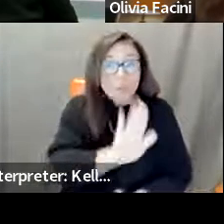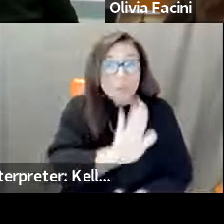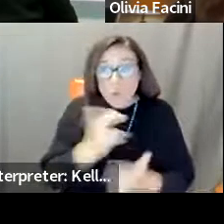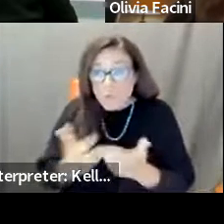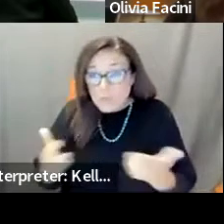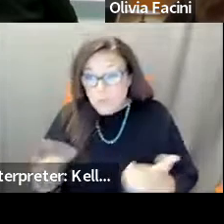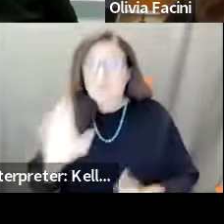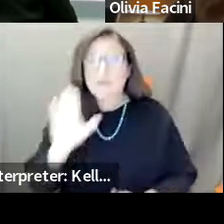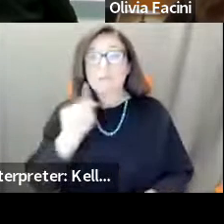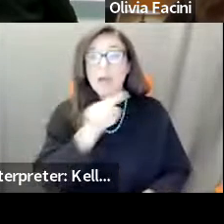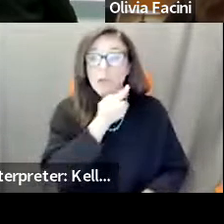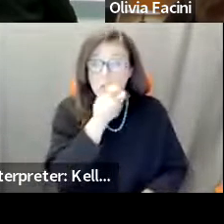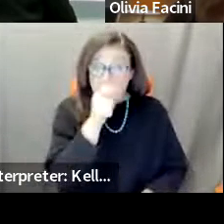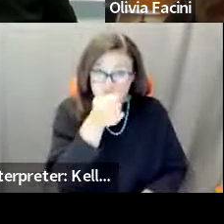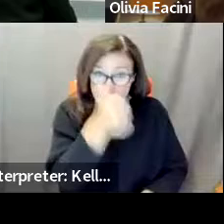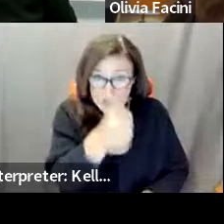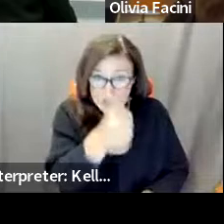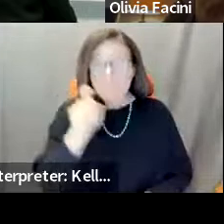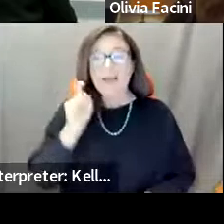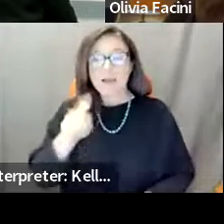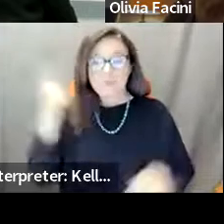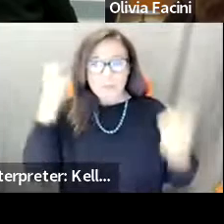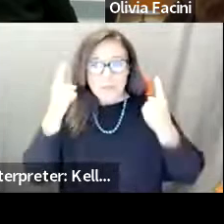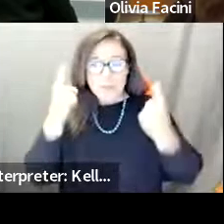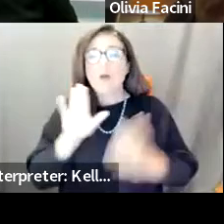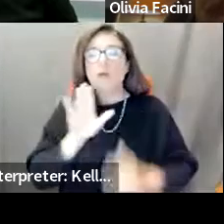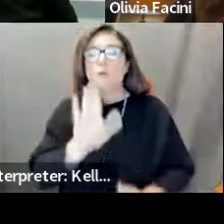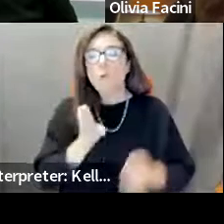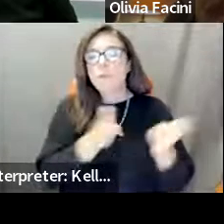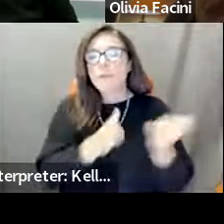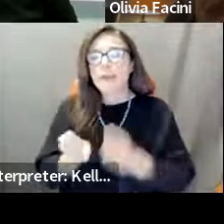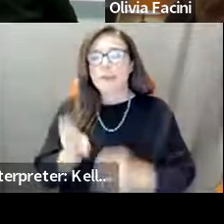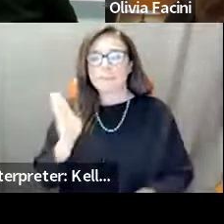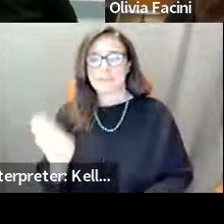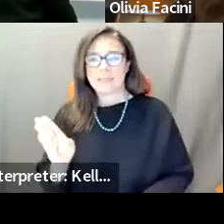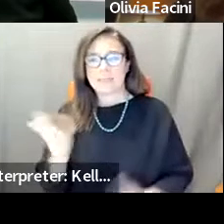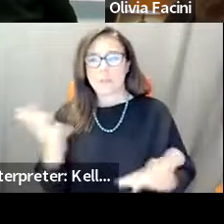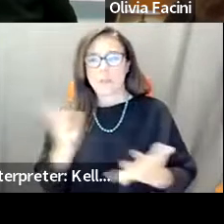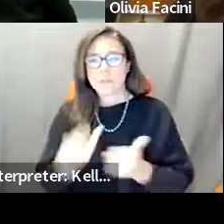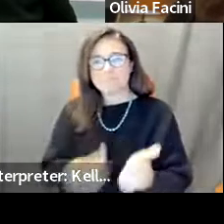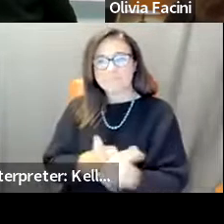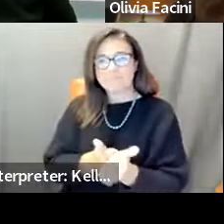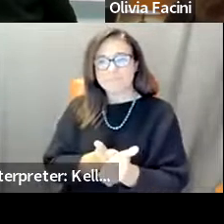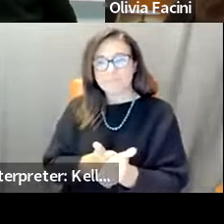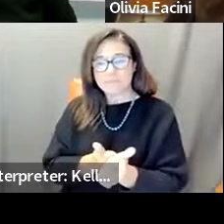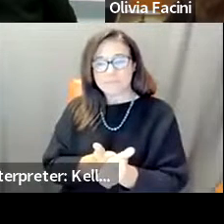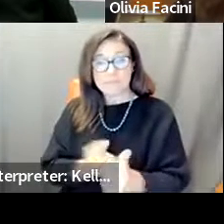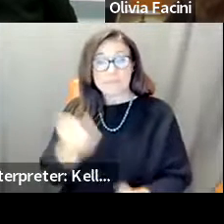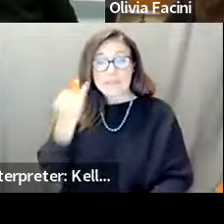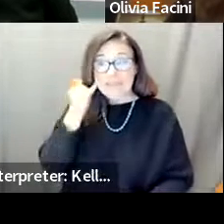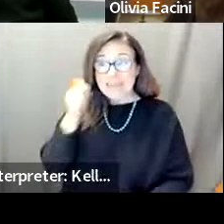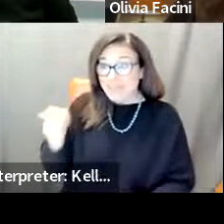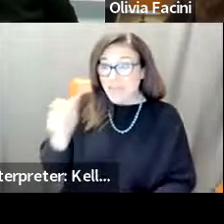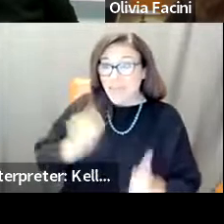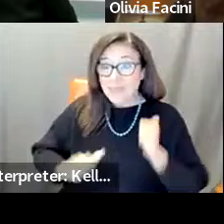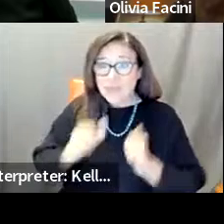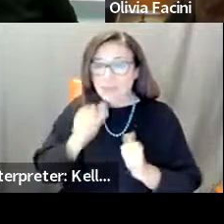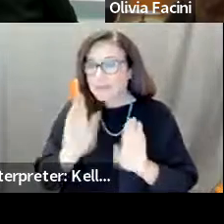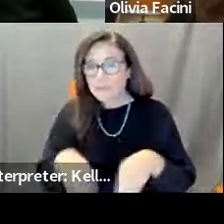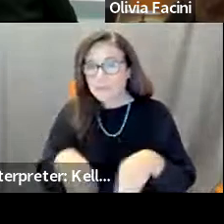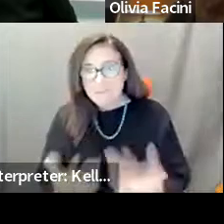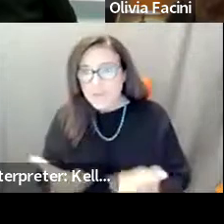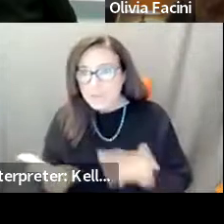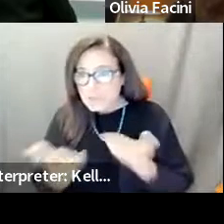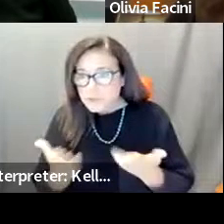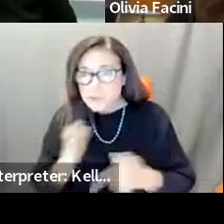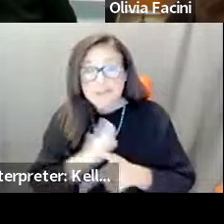your plan B? What will happen if the access services don't work, if an interpreter